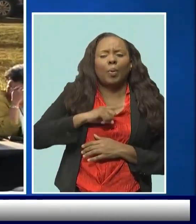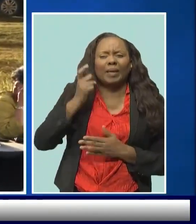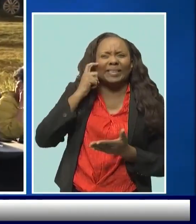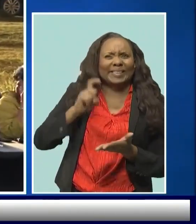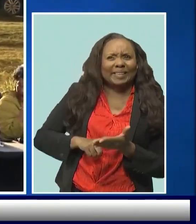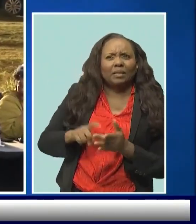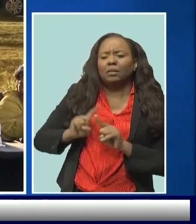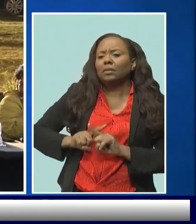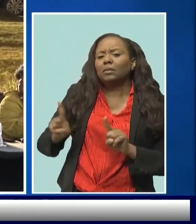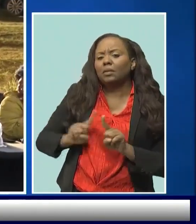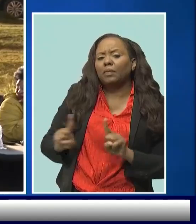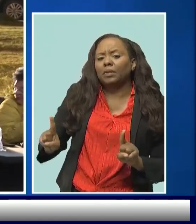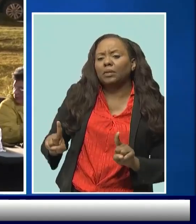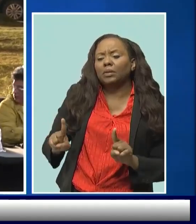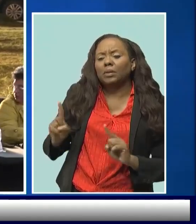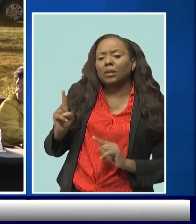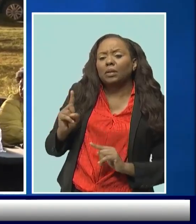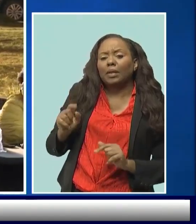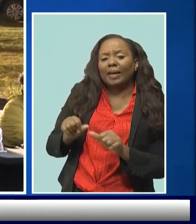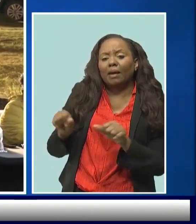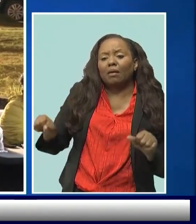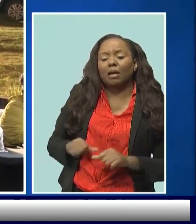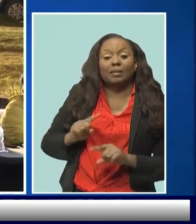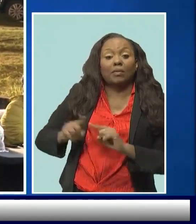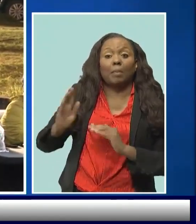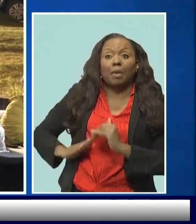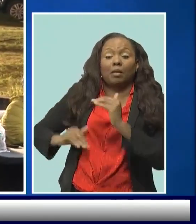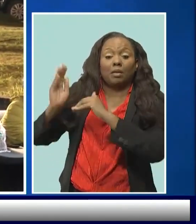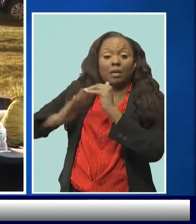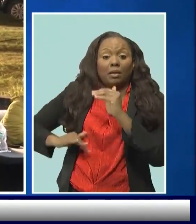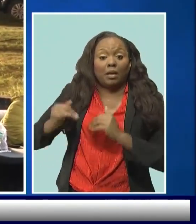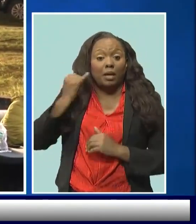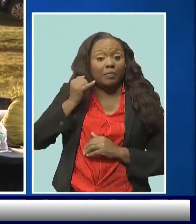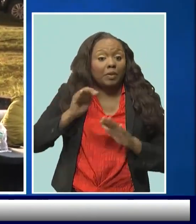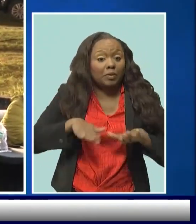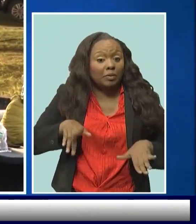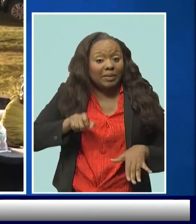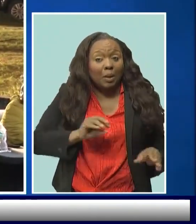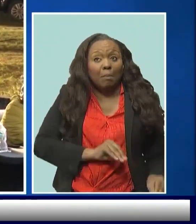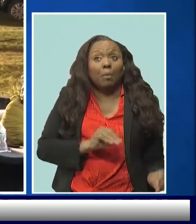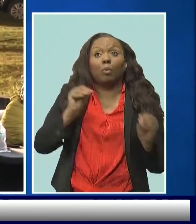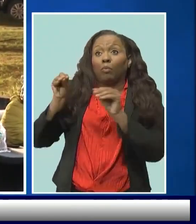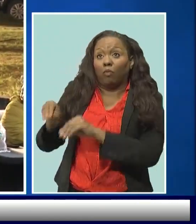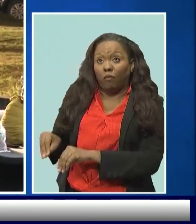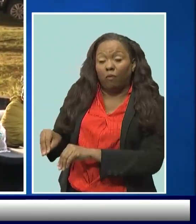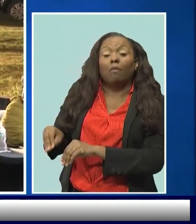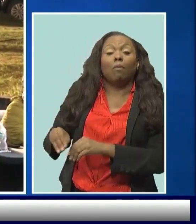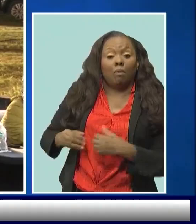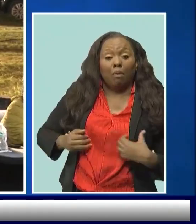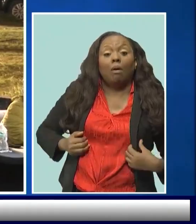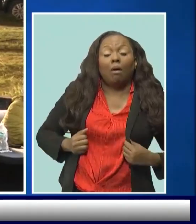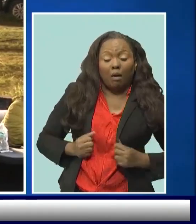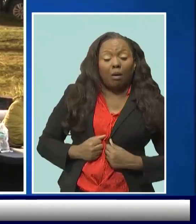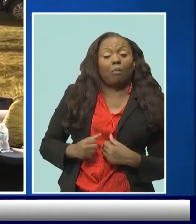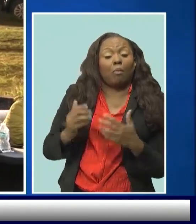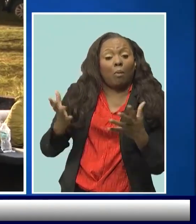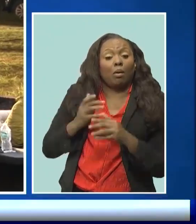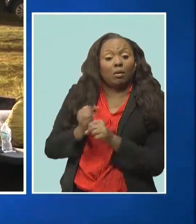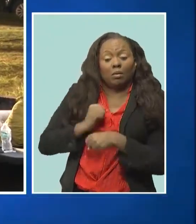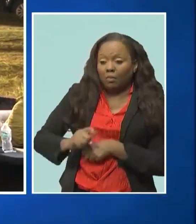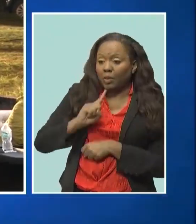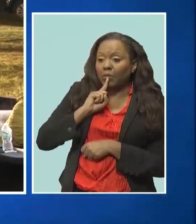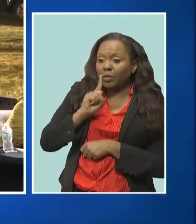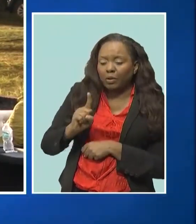we do have to move at this time, that we will be able to look at those areas and